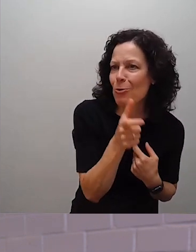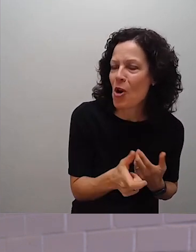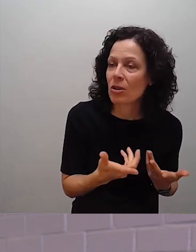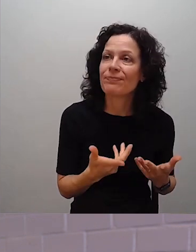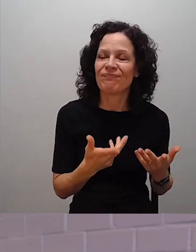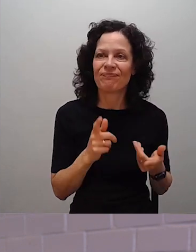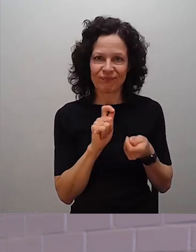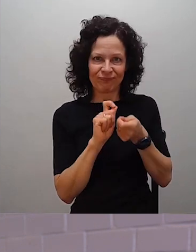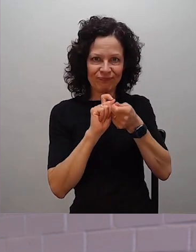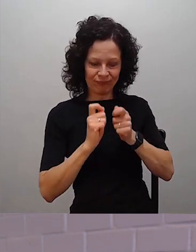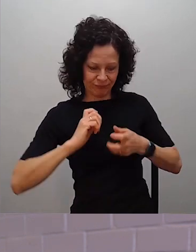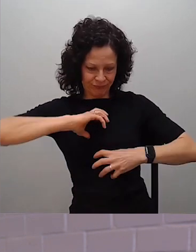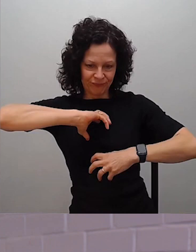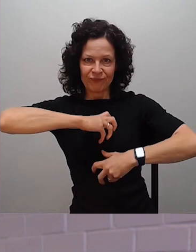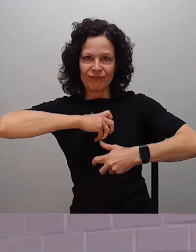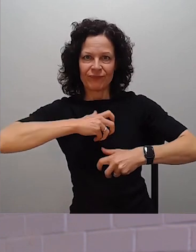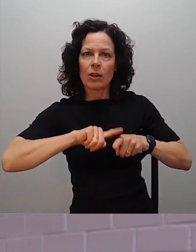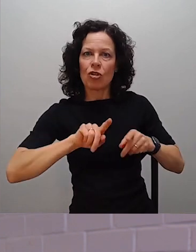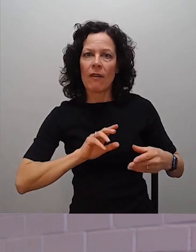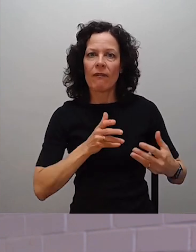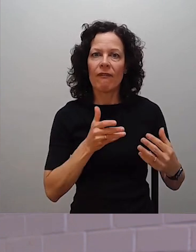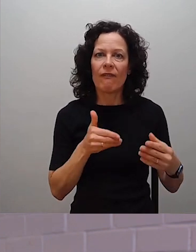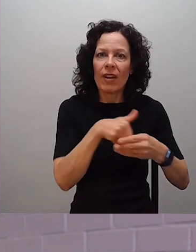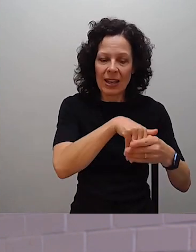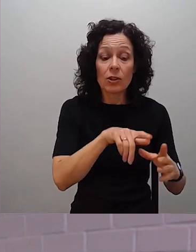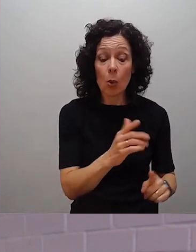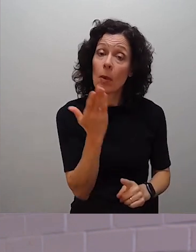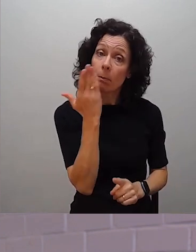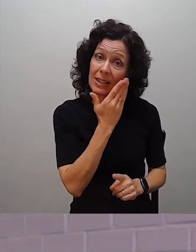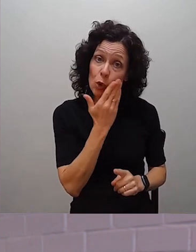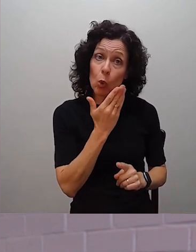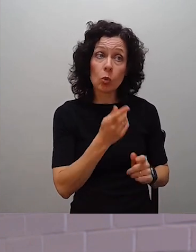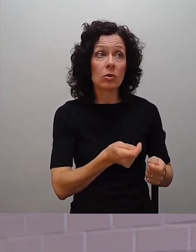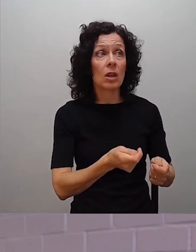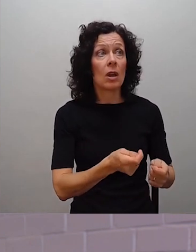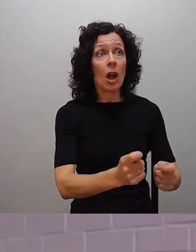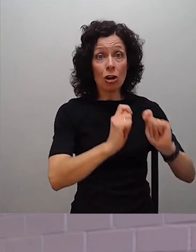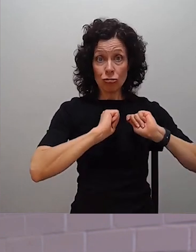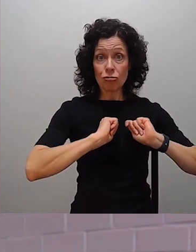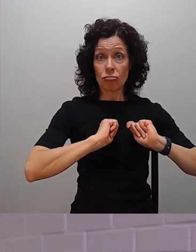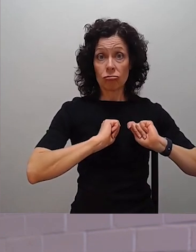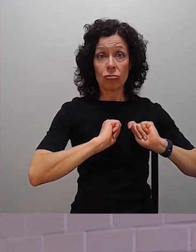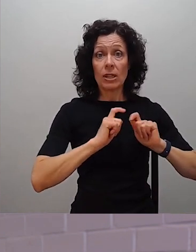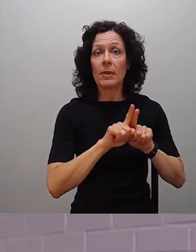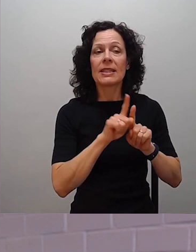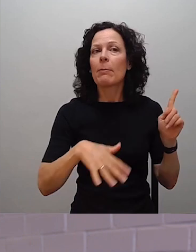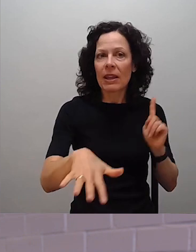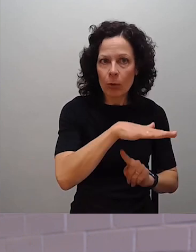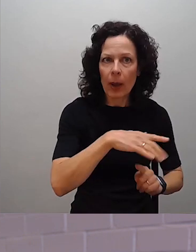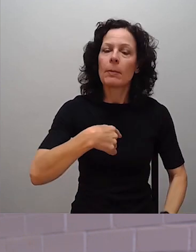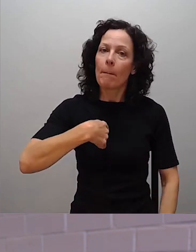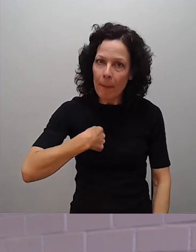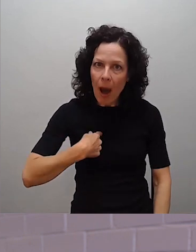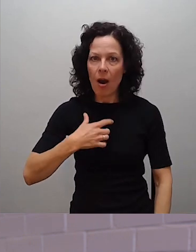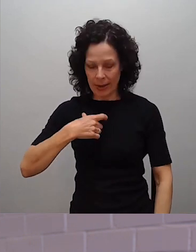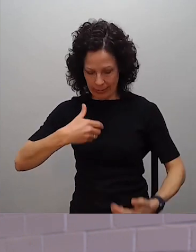But yeah, so I don't my schools taught me. My schools treated me the same as everyone else, but I knew that